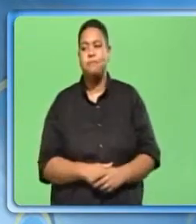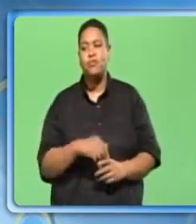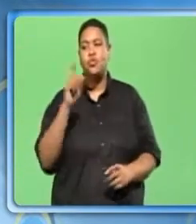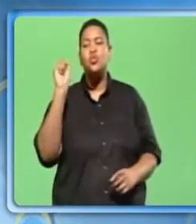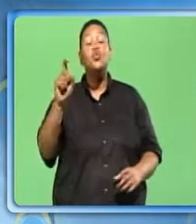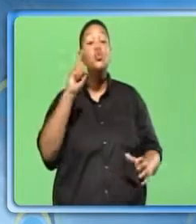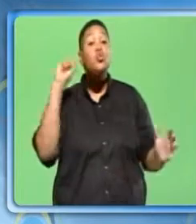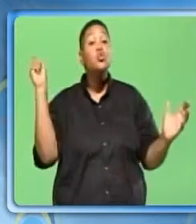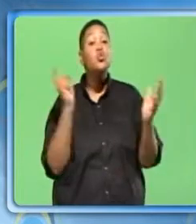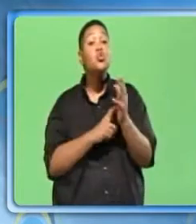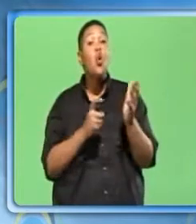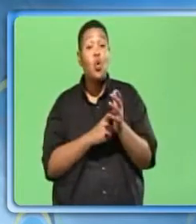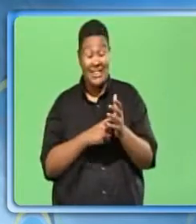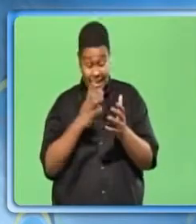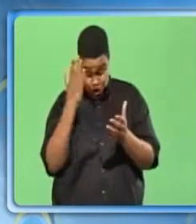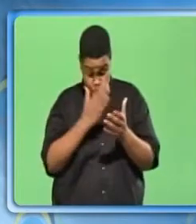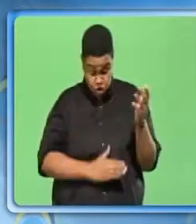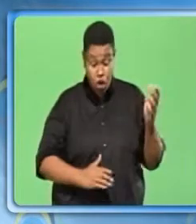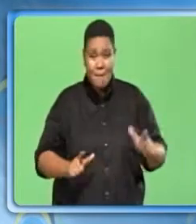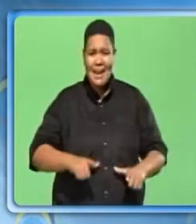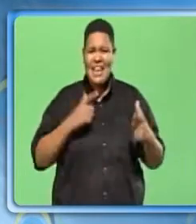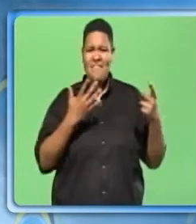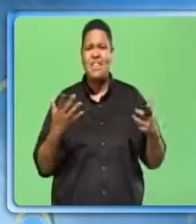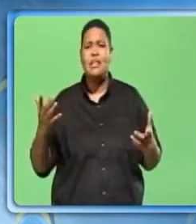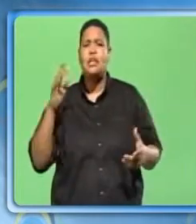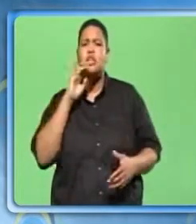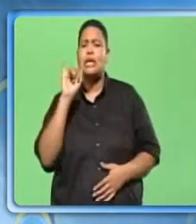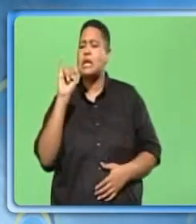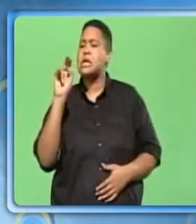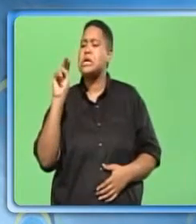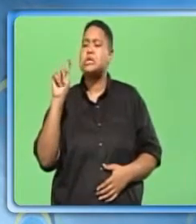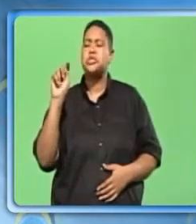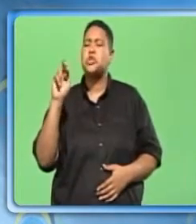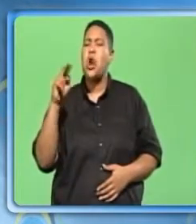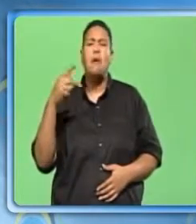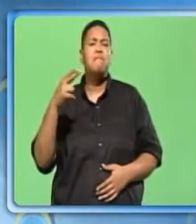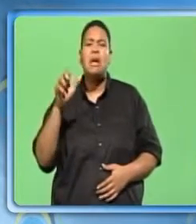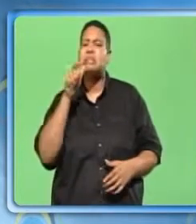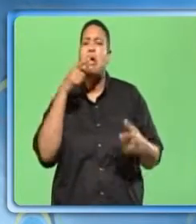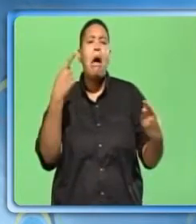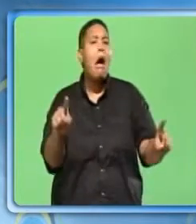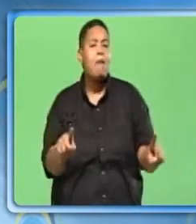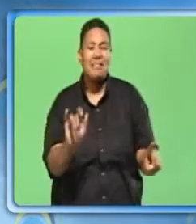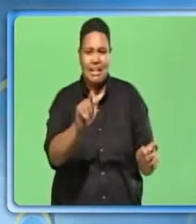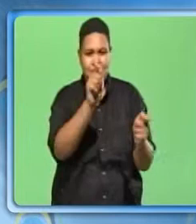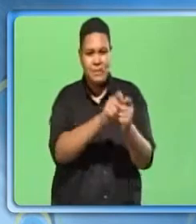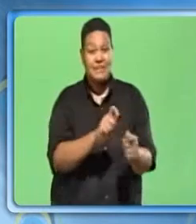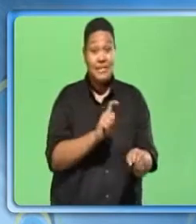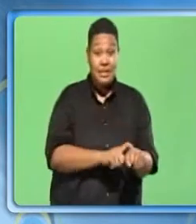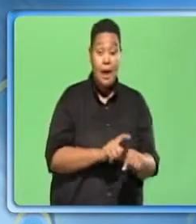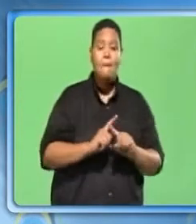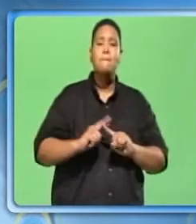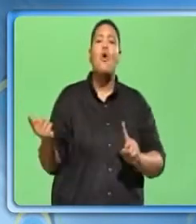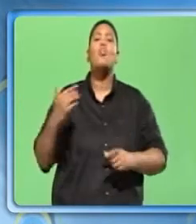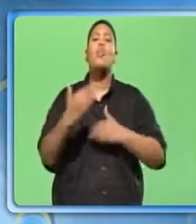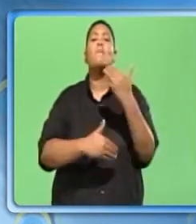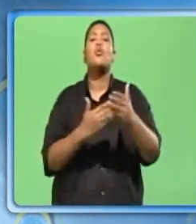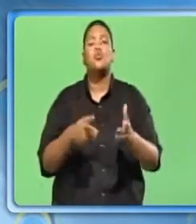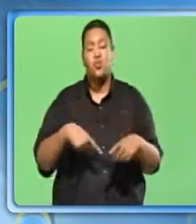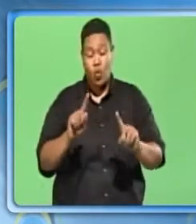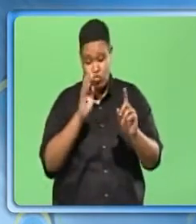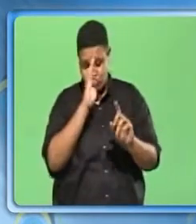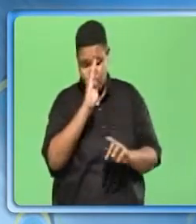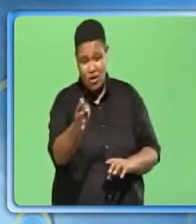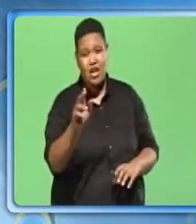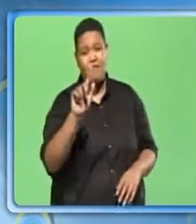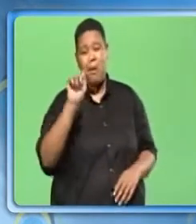should be noted that in some organisms, interphase does not occur at this point. Instead, the process moves directly